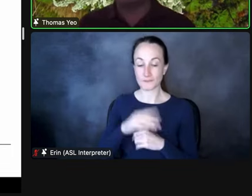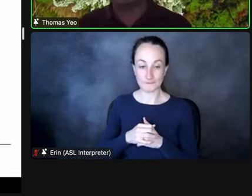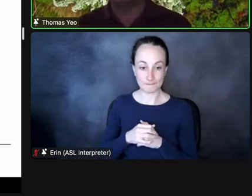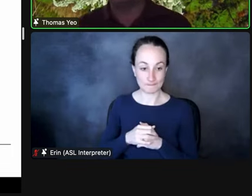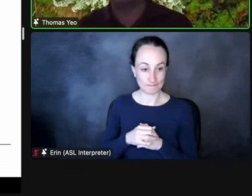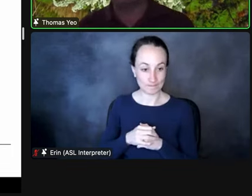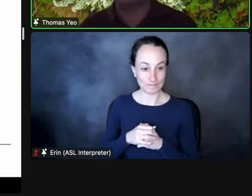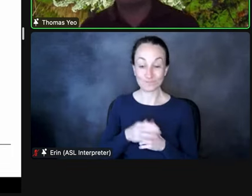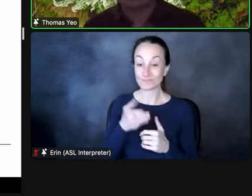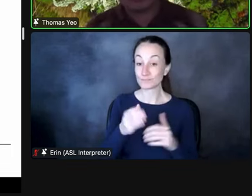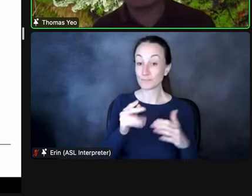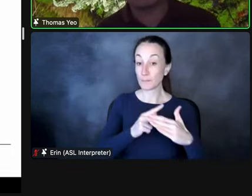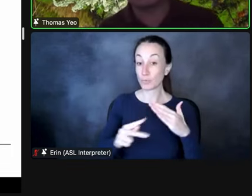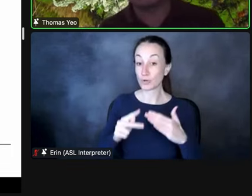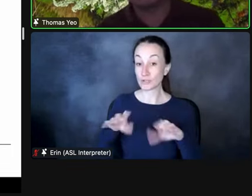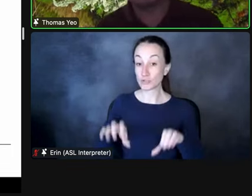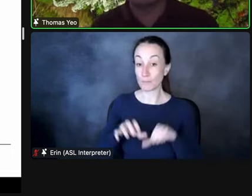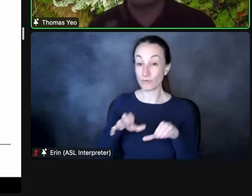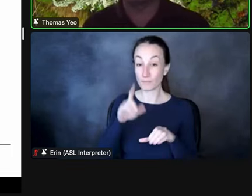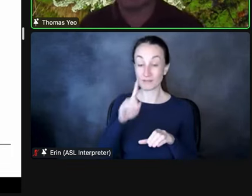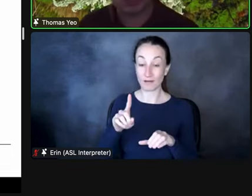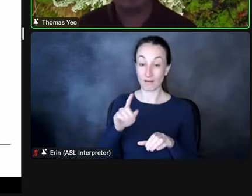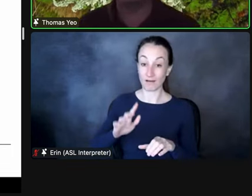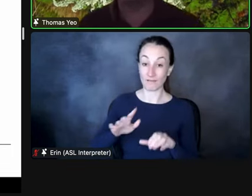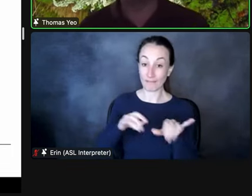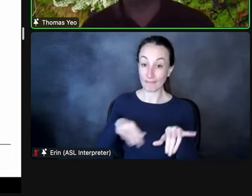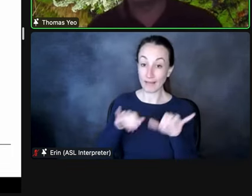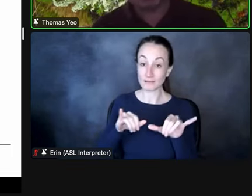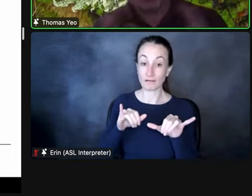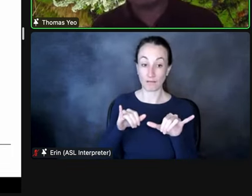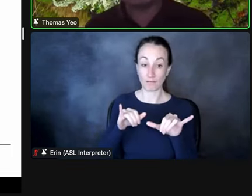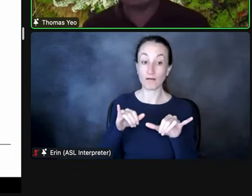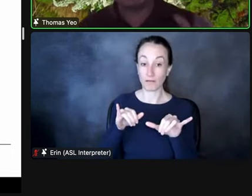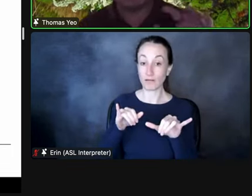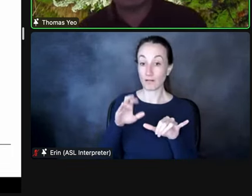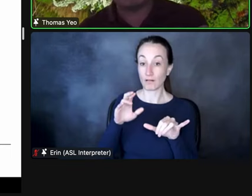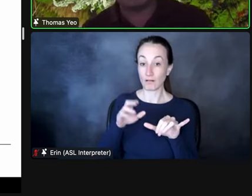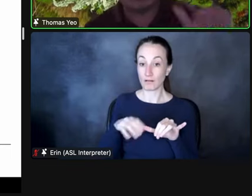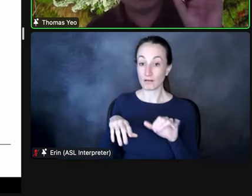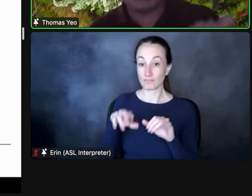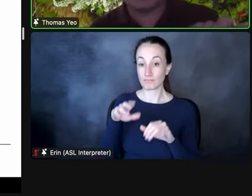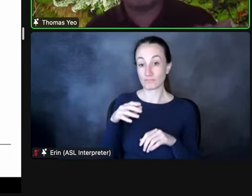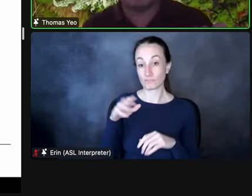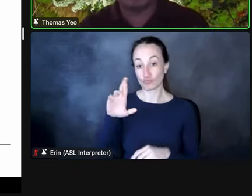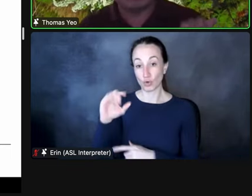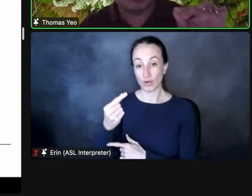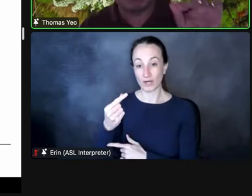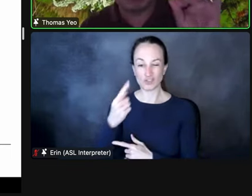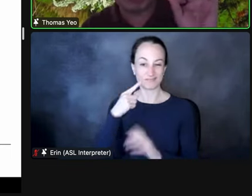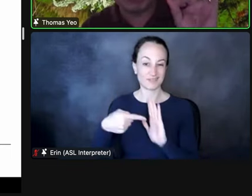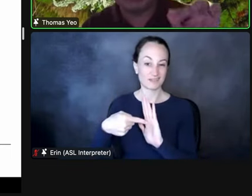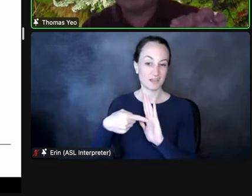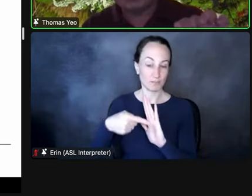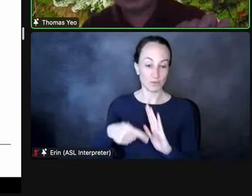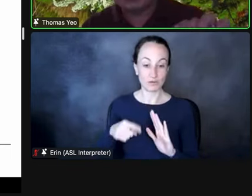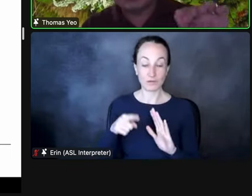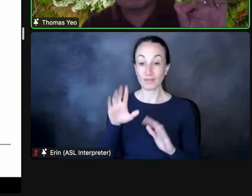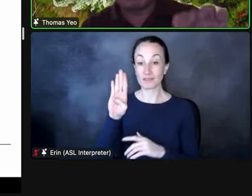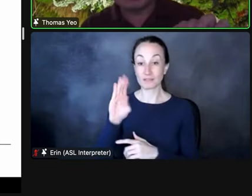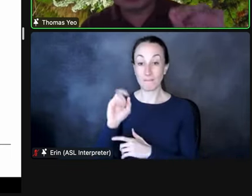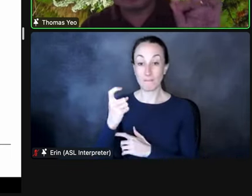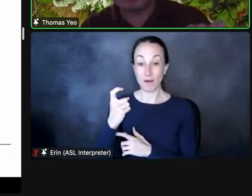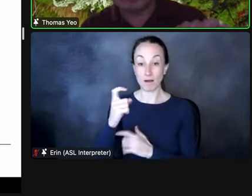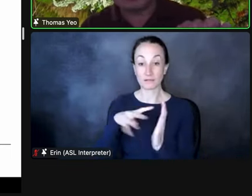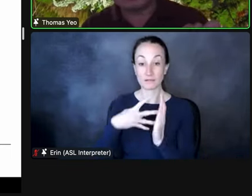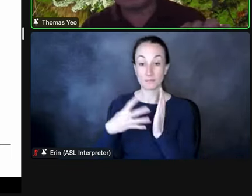Here's the prediction performance of classical clonal regression. And just to be clear, for example, let me give you an example. So this box plot is